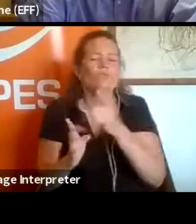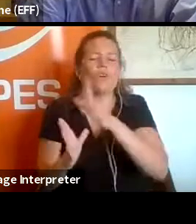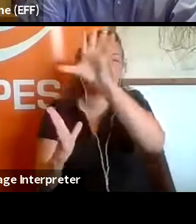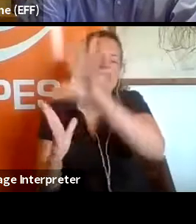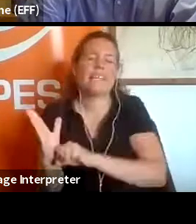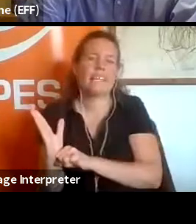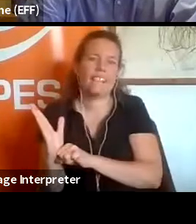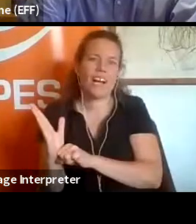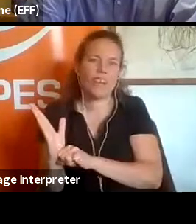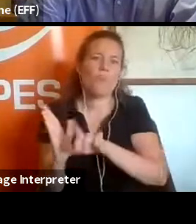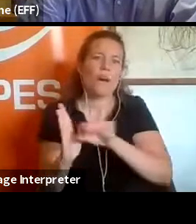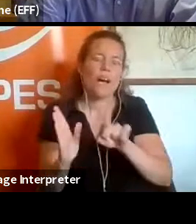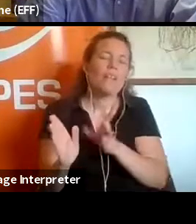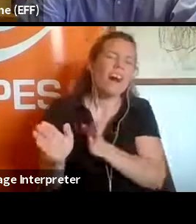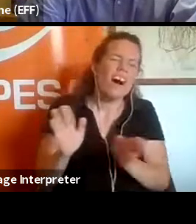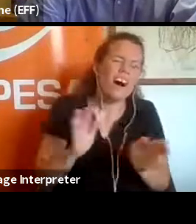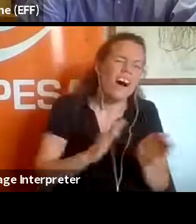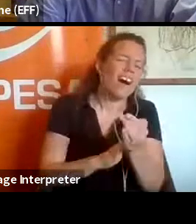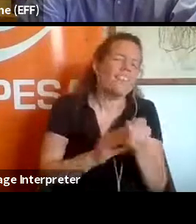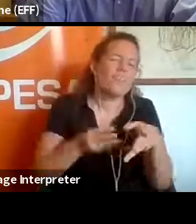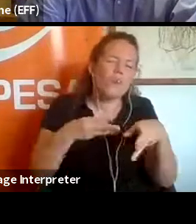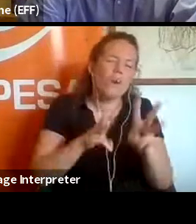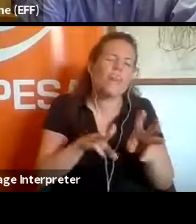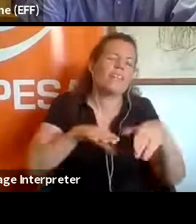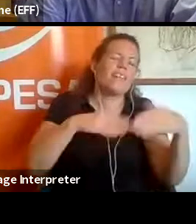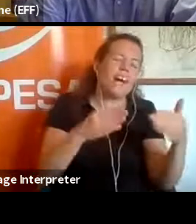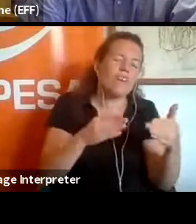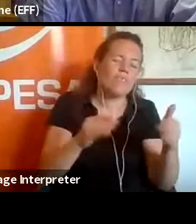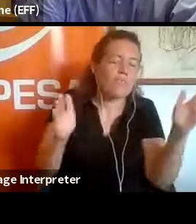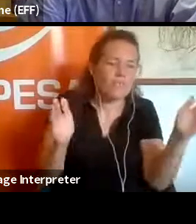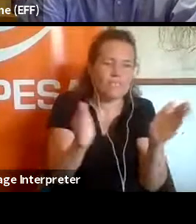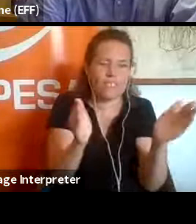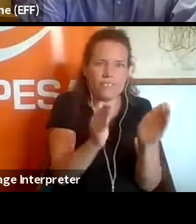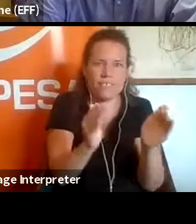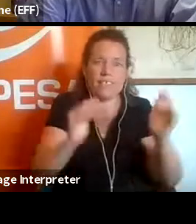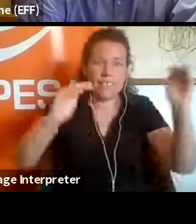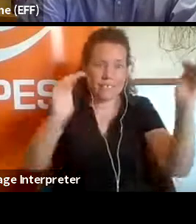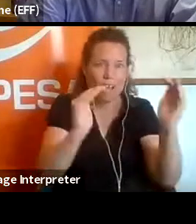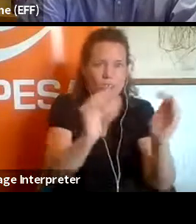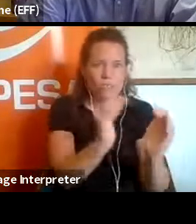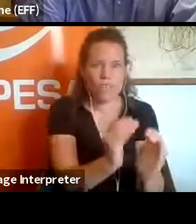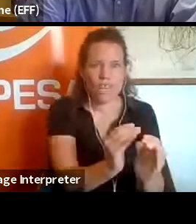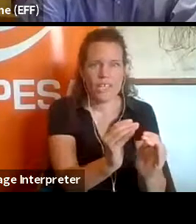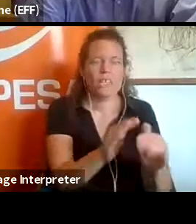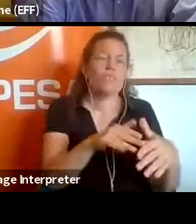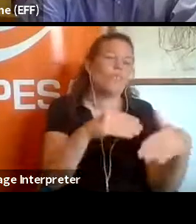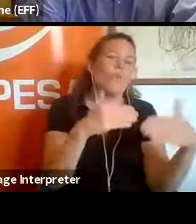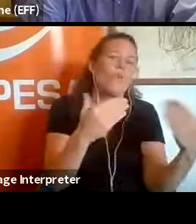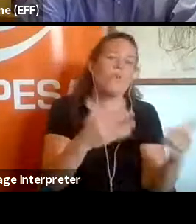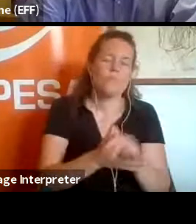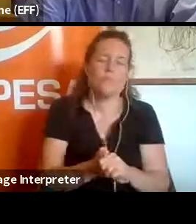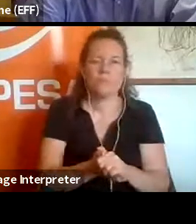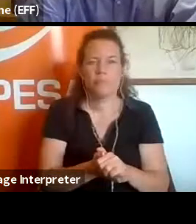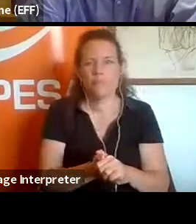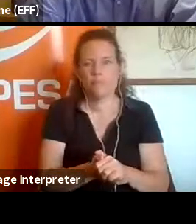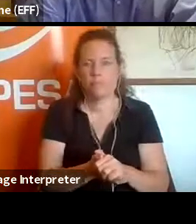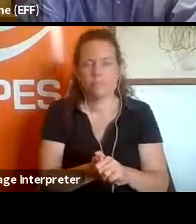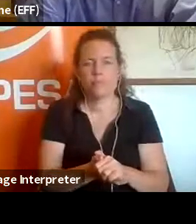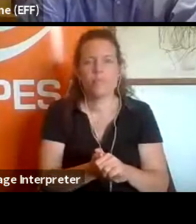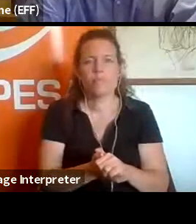other ways of restricting content, for example, downranking. So this was